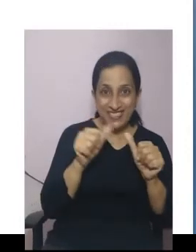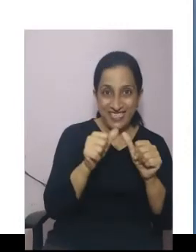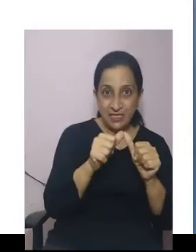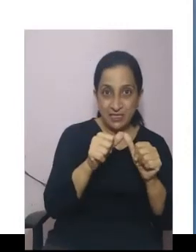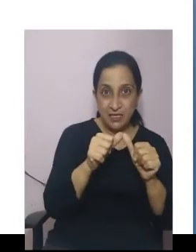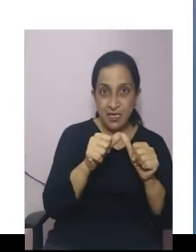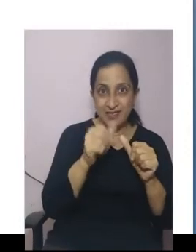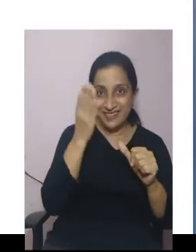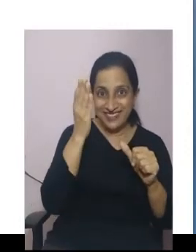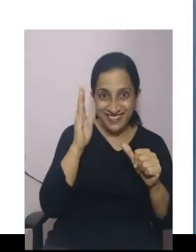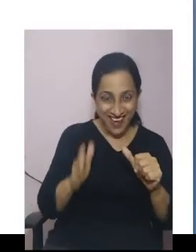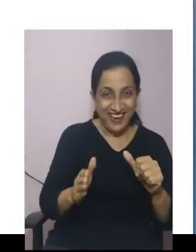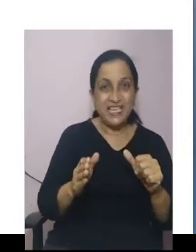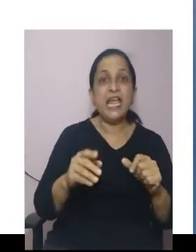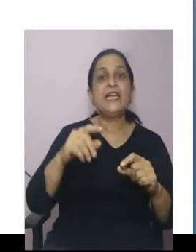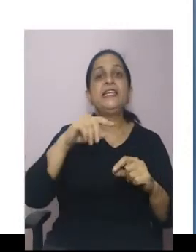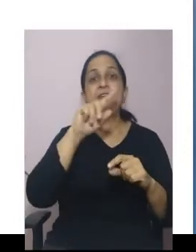whereas